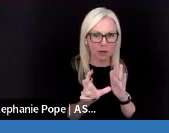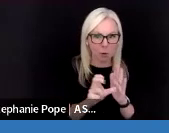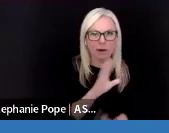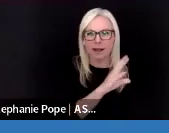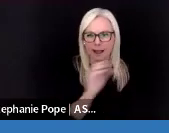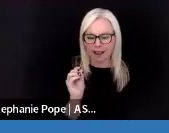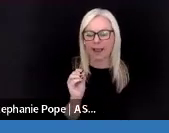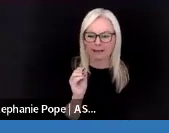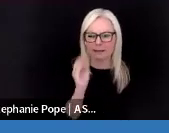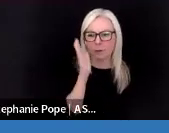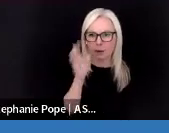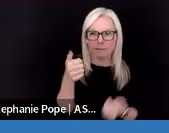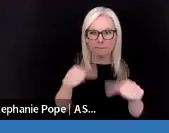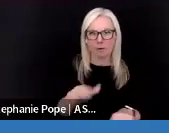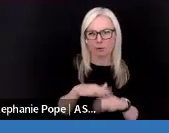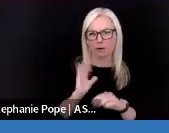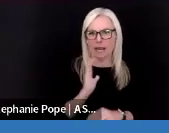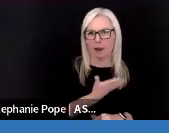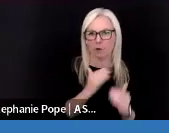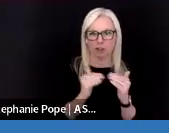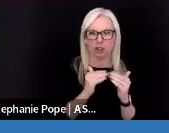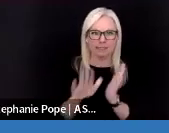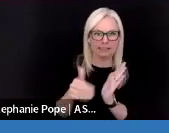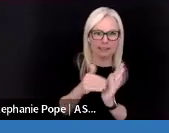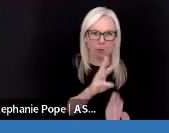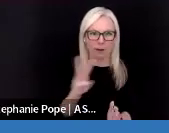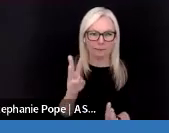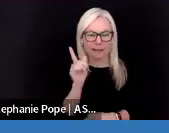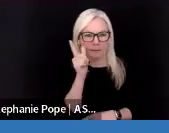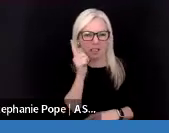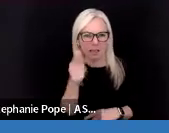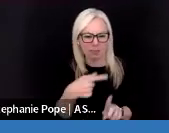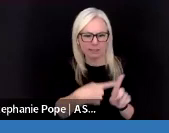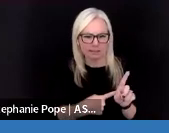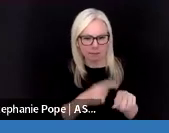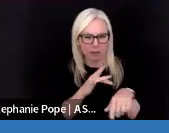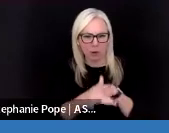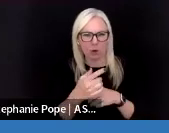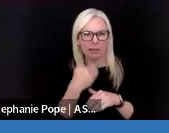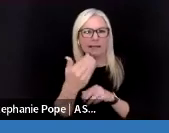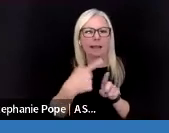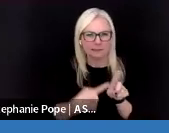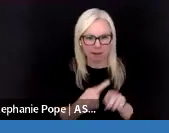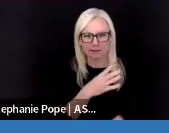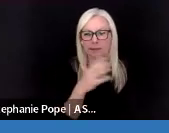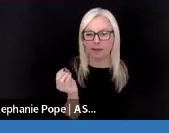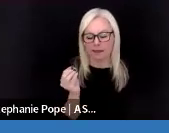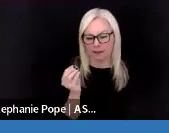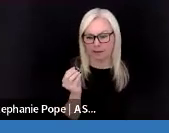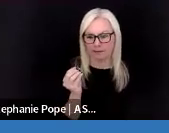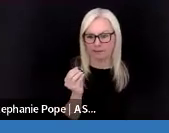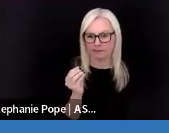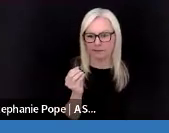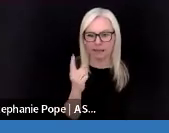will be posted on the Justice Center website later this month or early next month. And